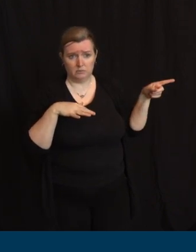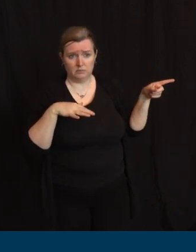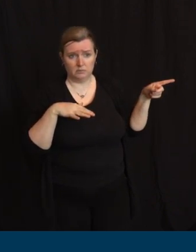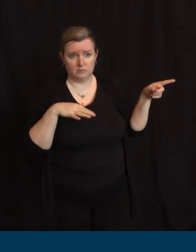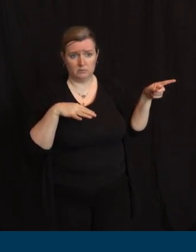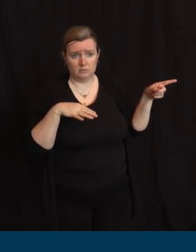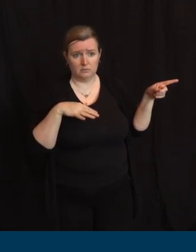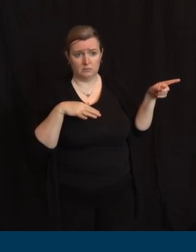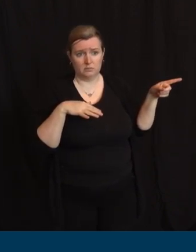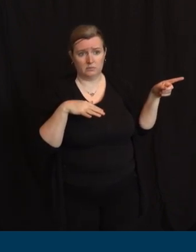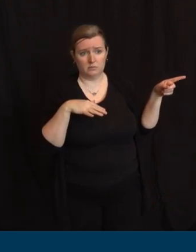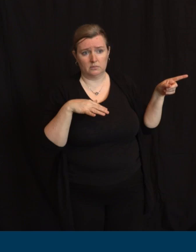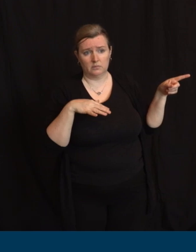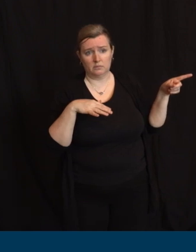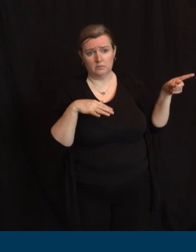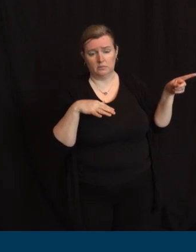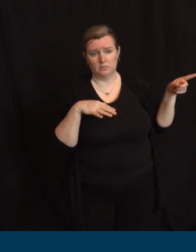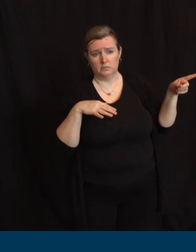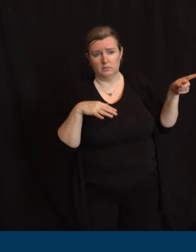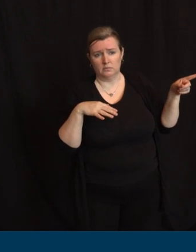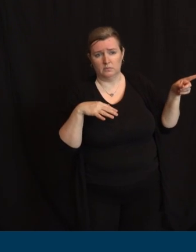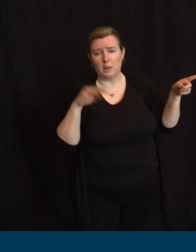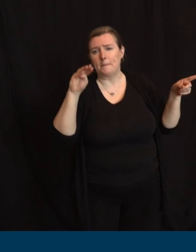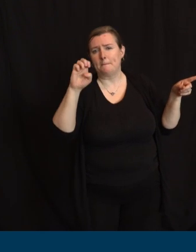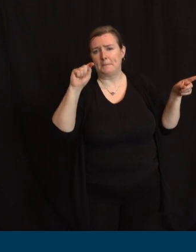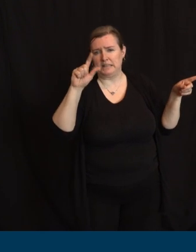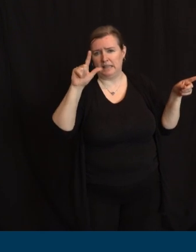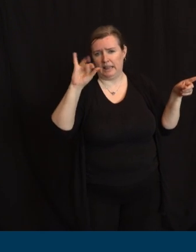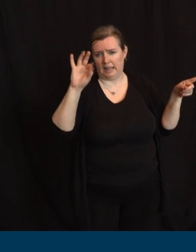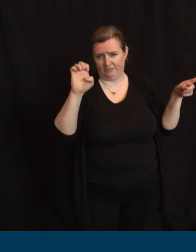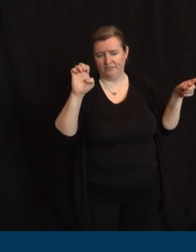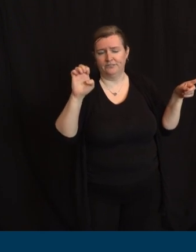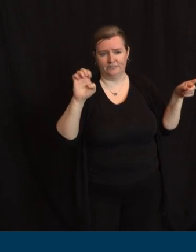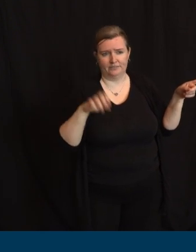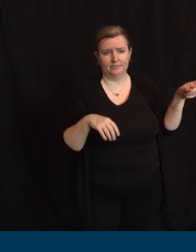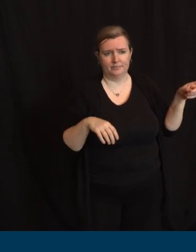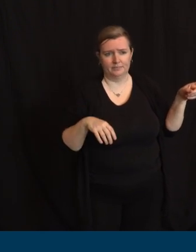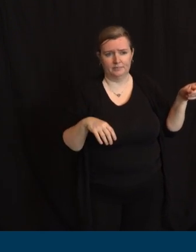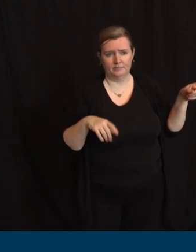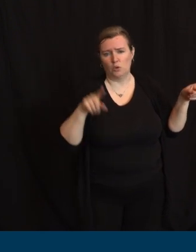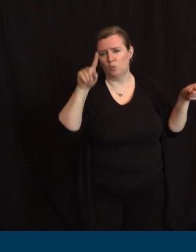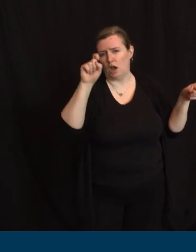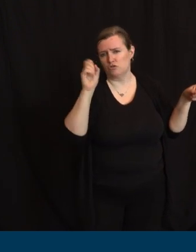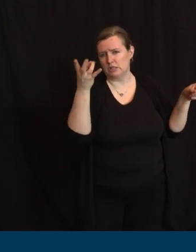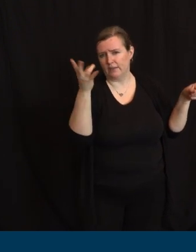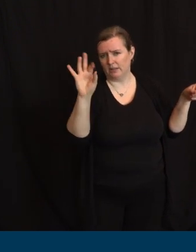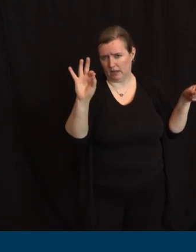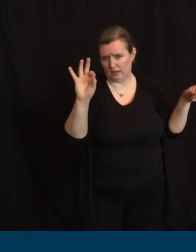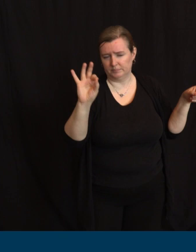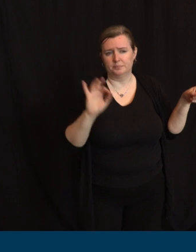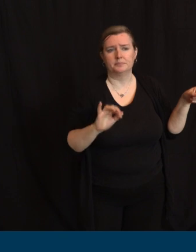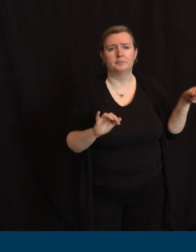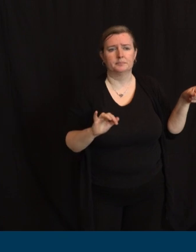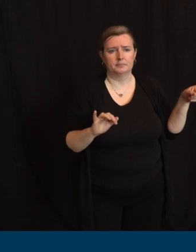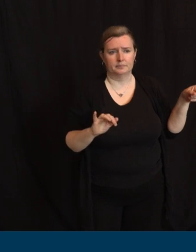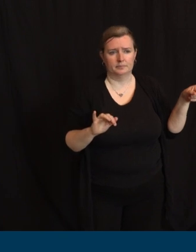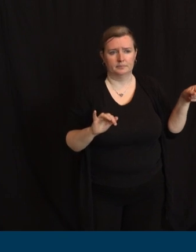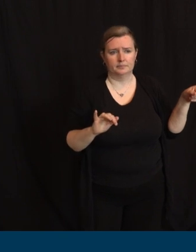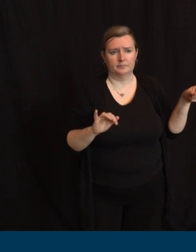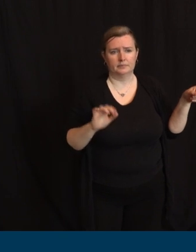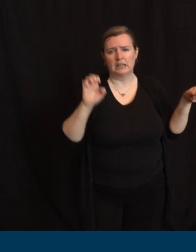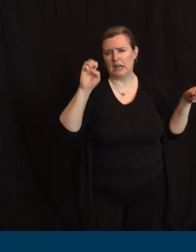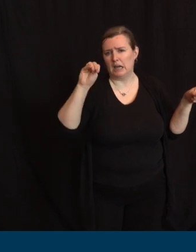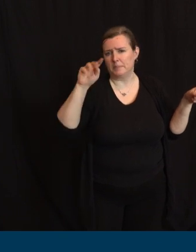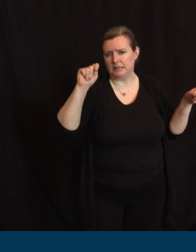as a follow-up of the number of EMS, EMT folks who have raised their hand? Are you aware, either of you, on dropping